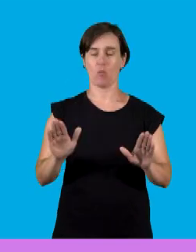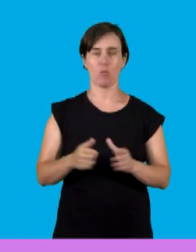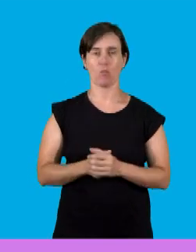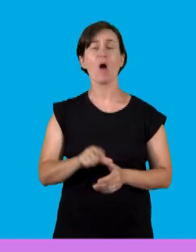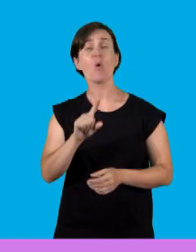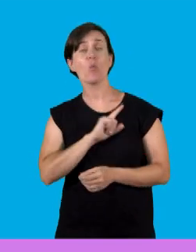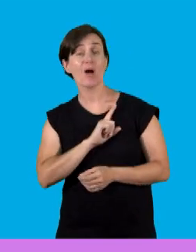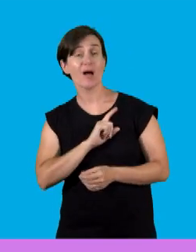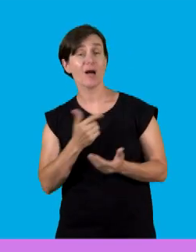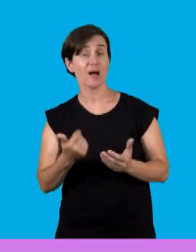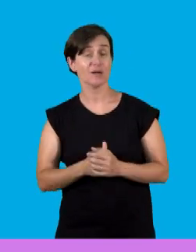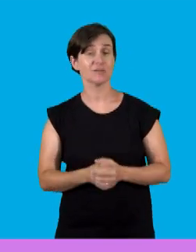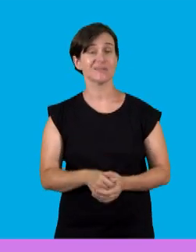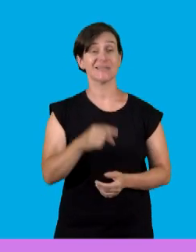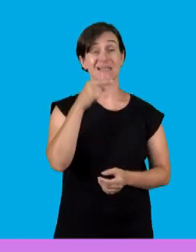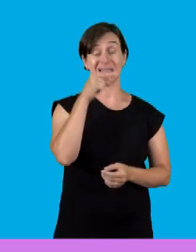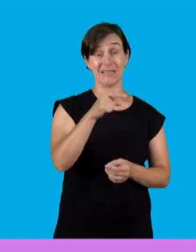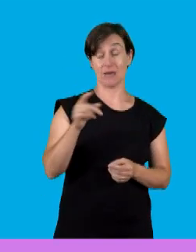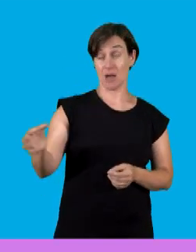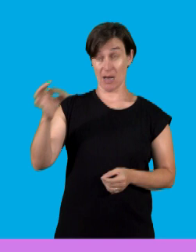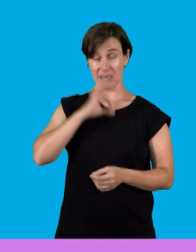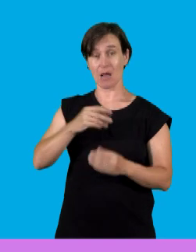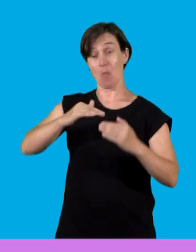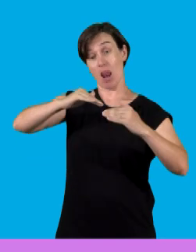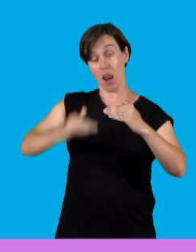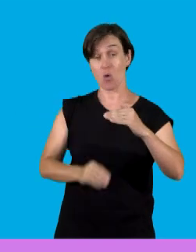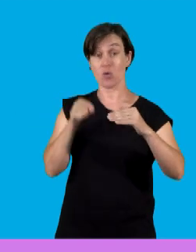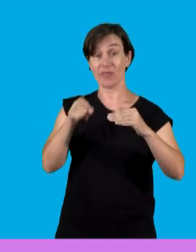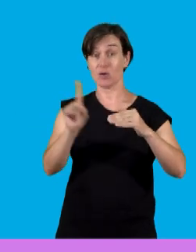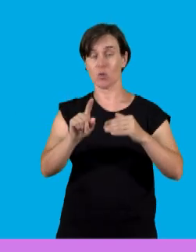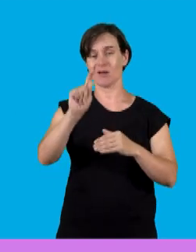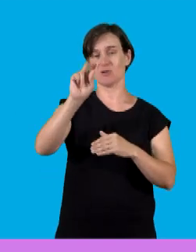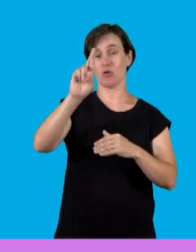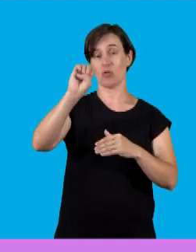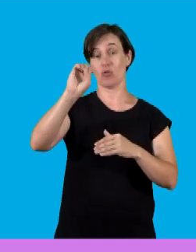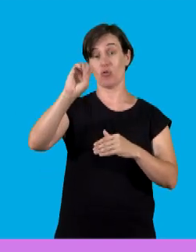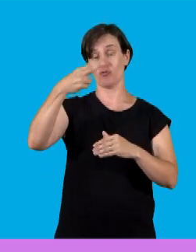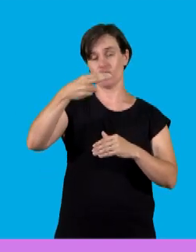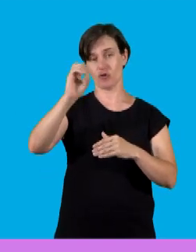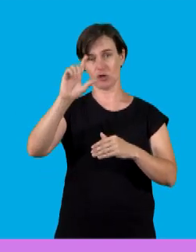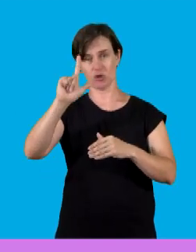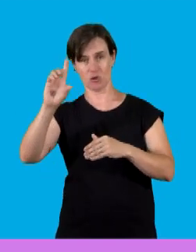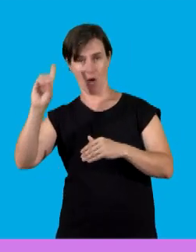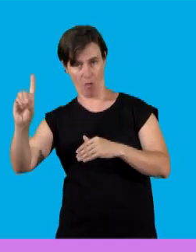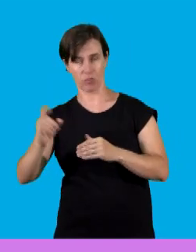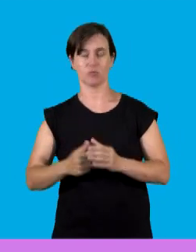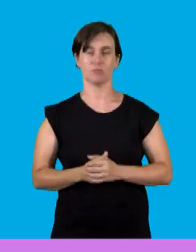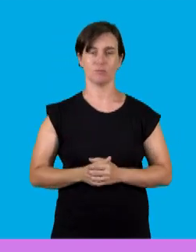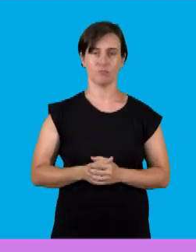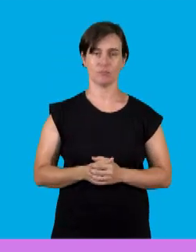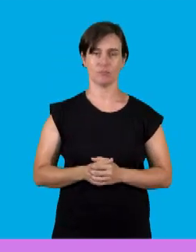is the reason? Right? Because his income is lower than our